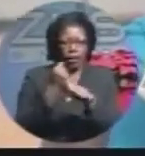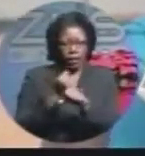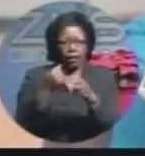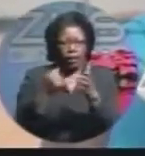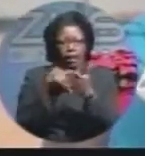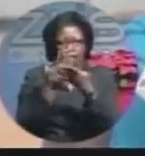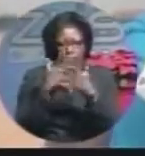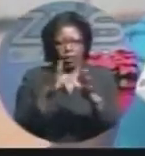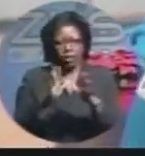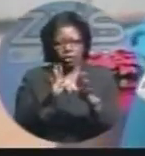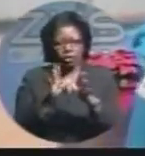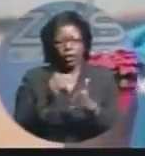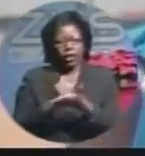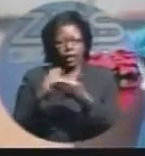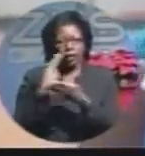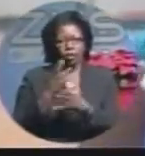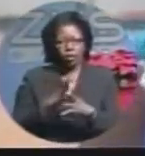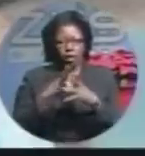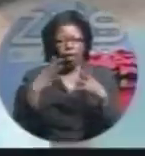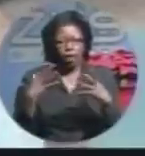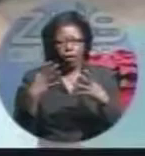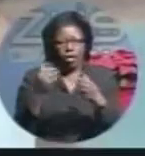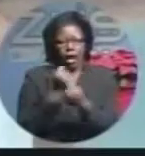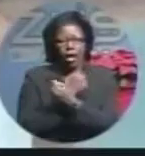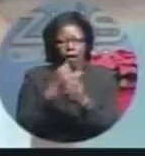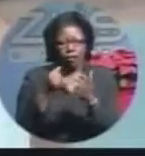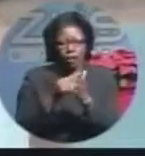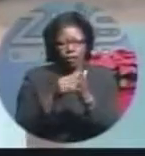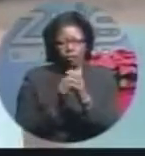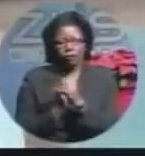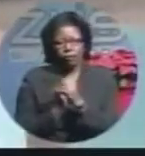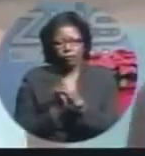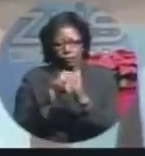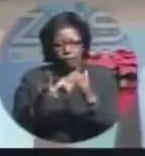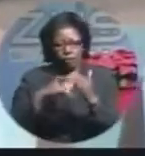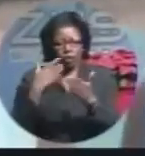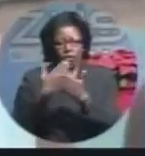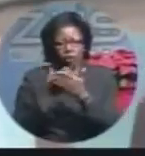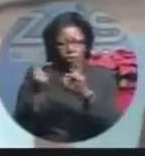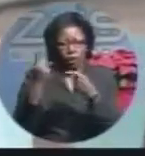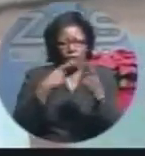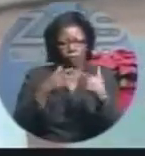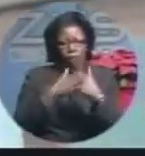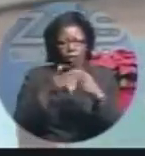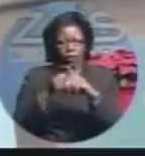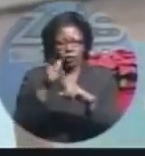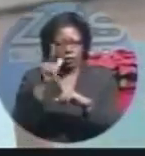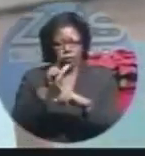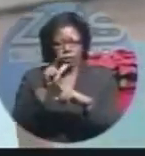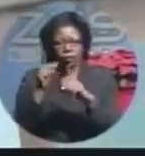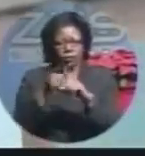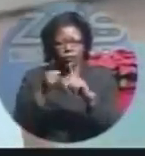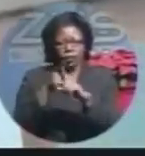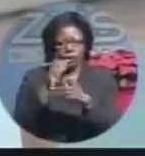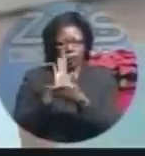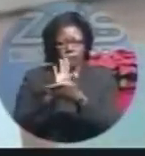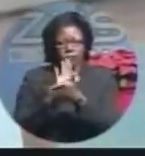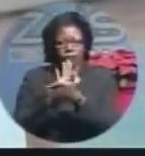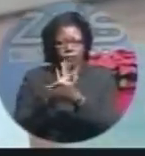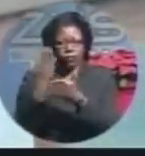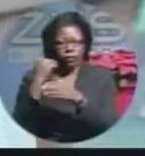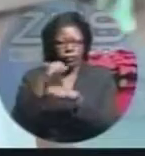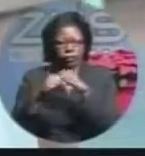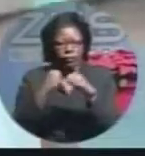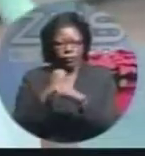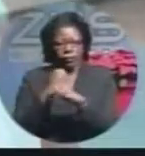finish, it really helped us a lot. I love it. It feels very good to bring back the championship back to our school, because last year